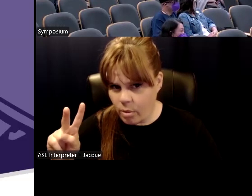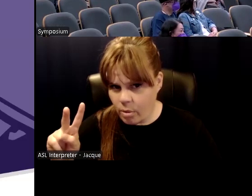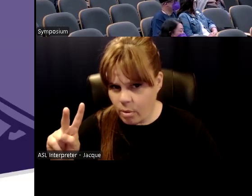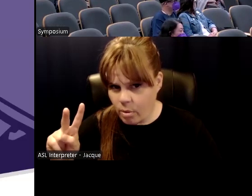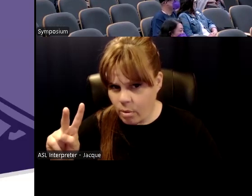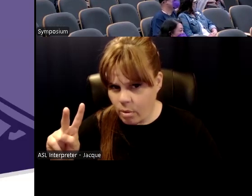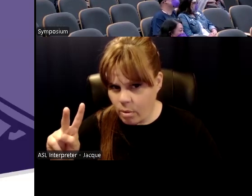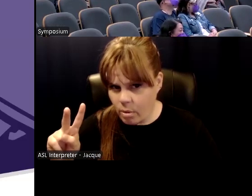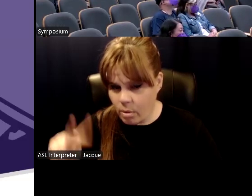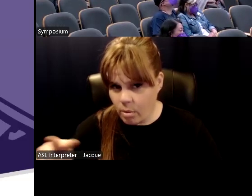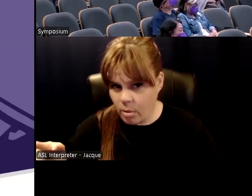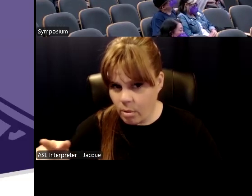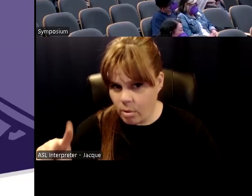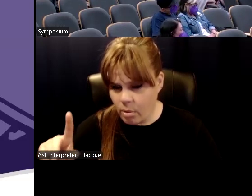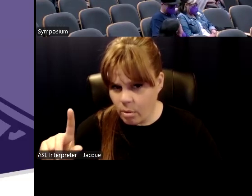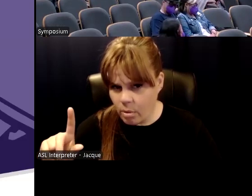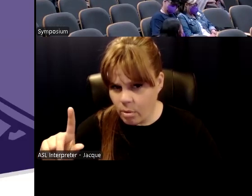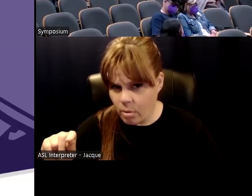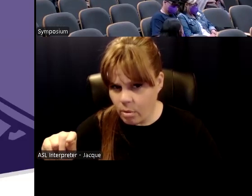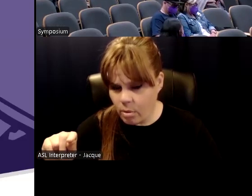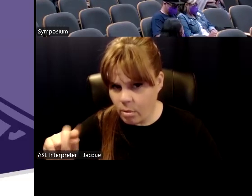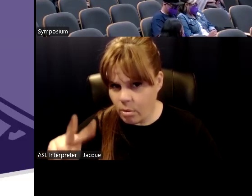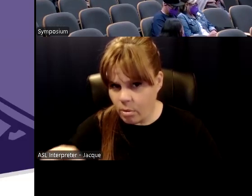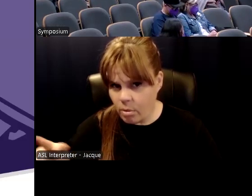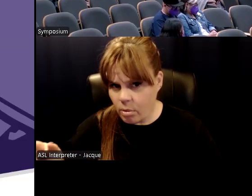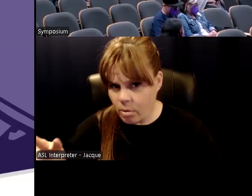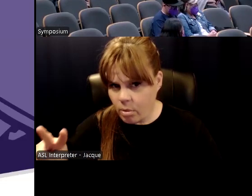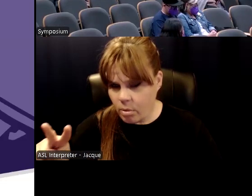from 2022. Sorry, since